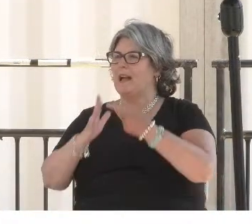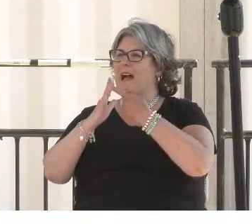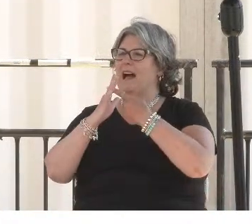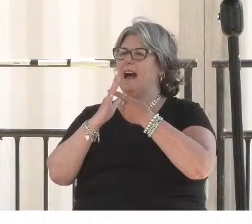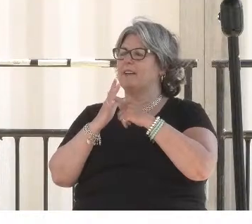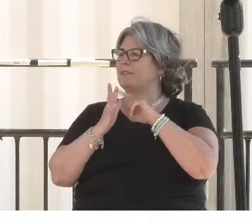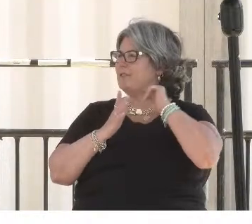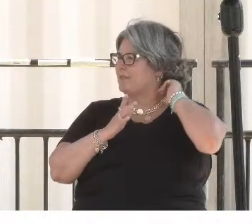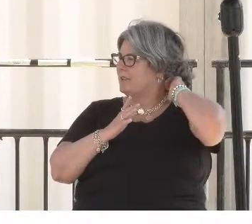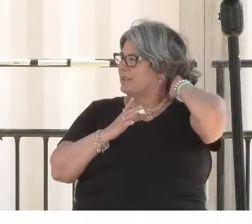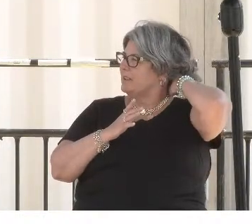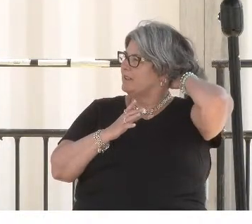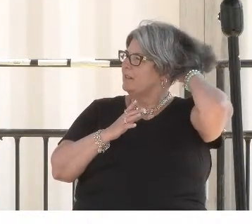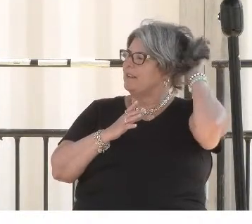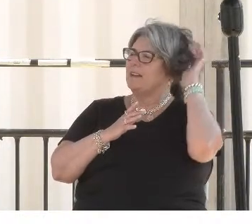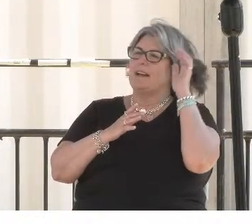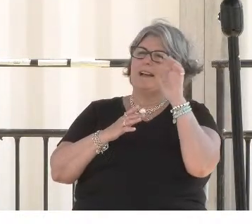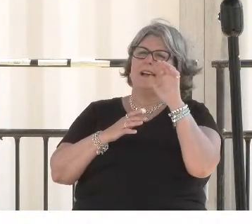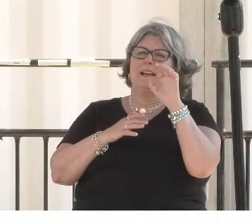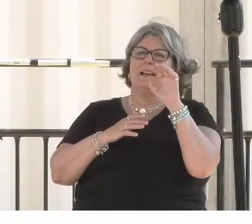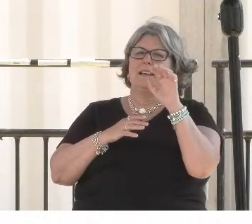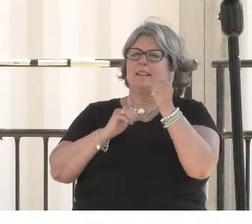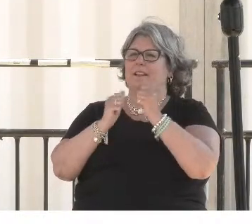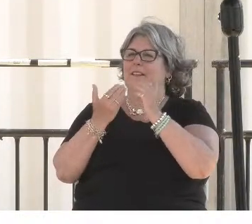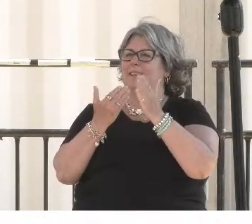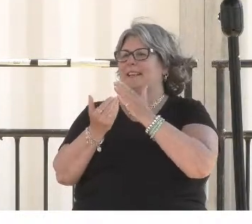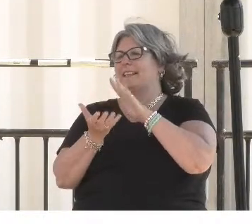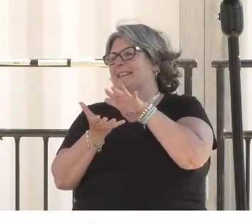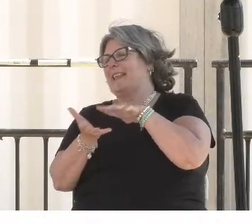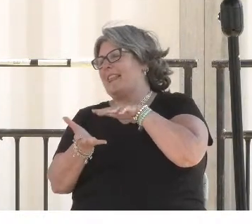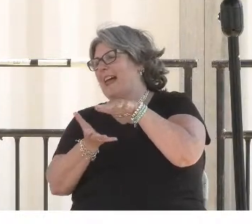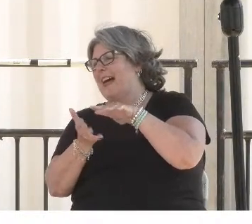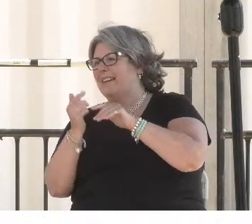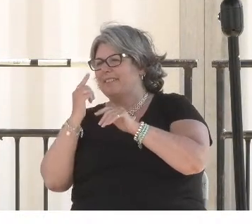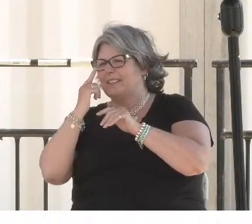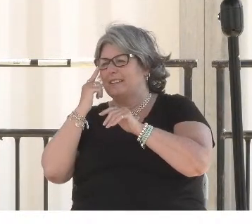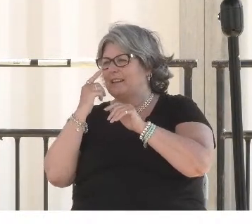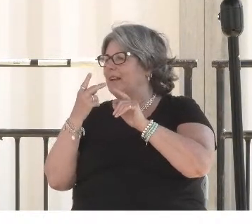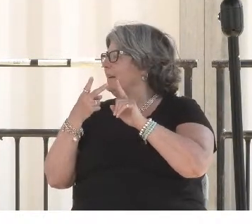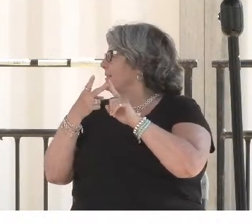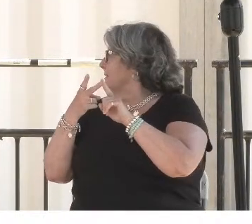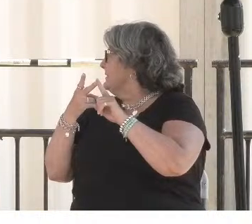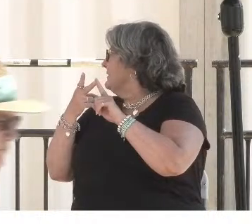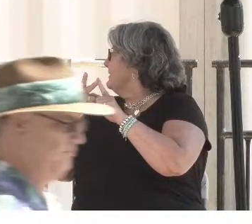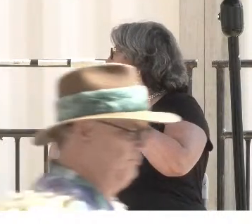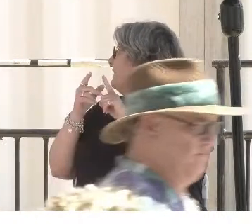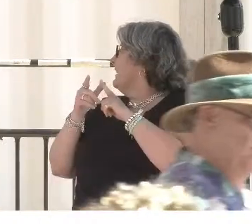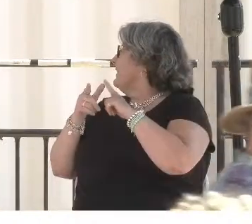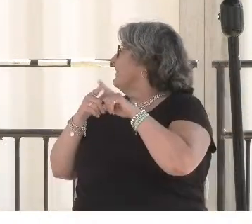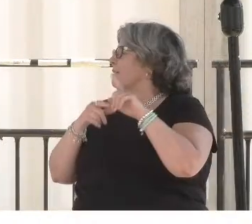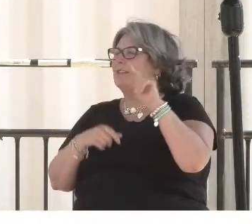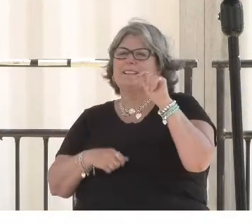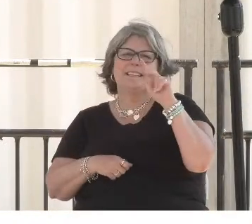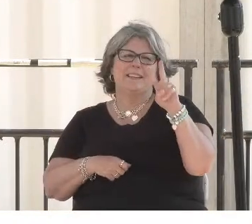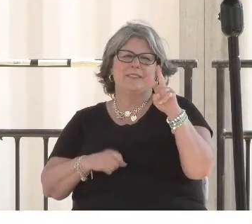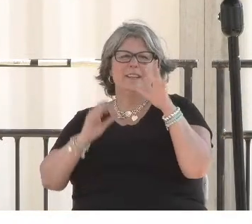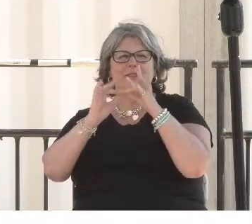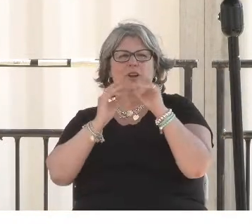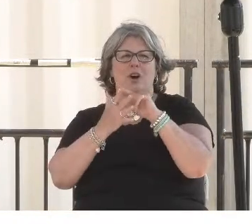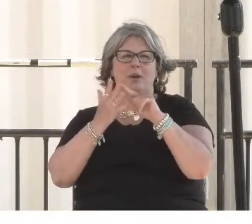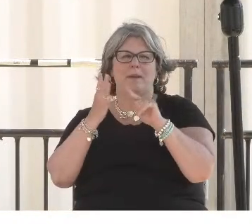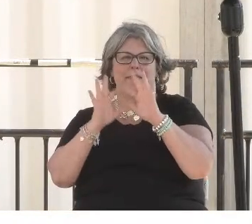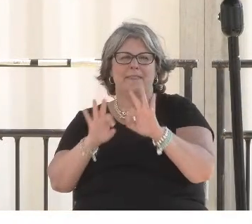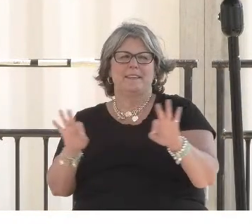sort of a smart-ass sportscaster who was always looking for the easy laugh. And at a certain point, I realized if I'm going to go on TV, maybe I should talk about things that